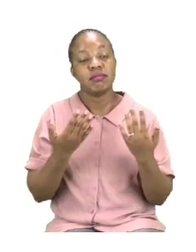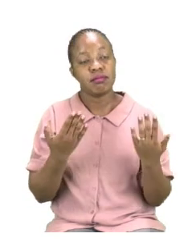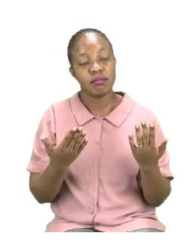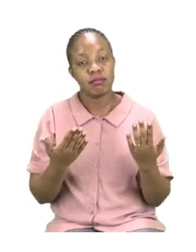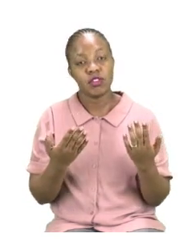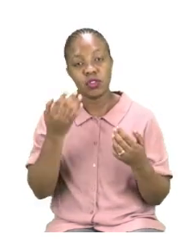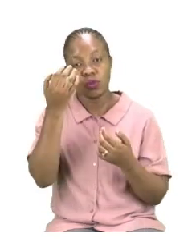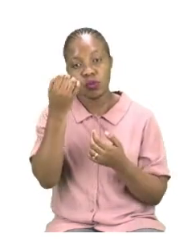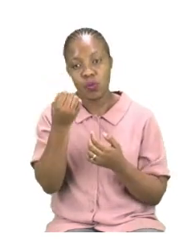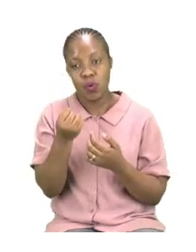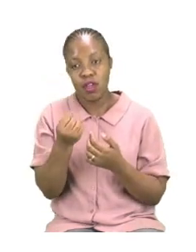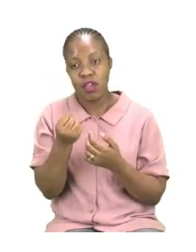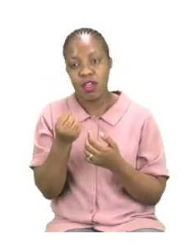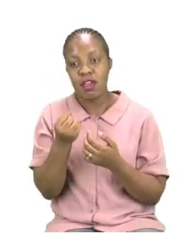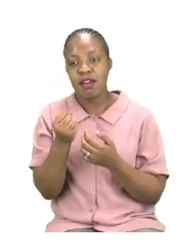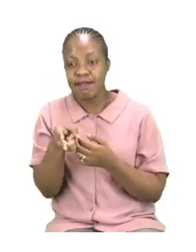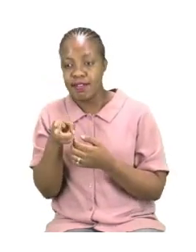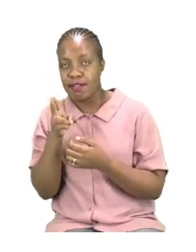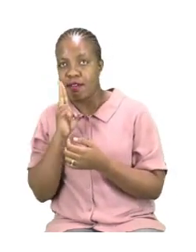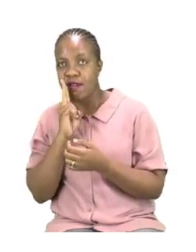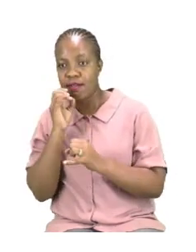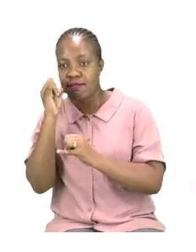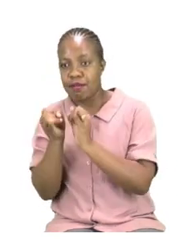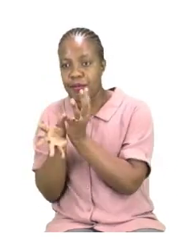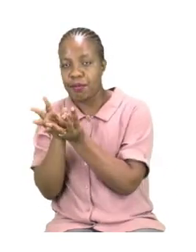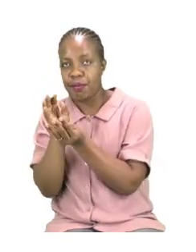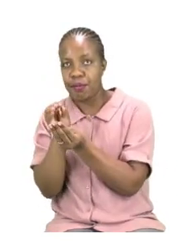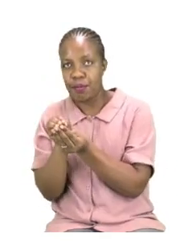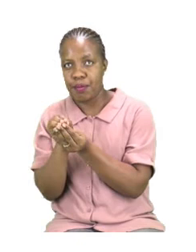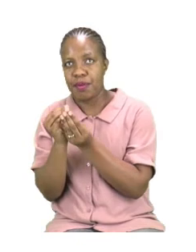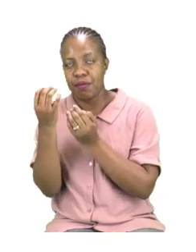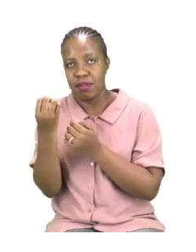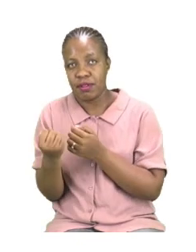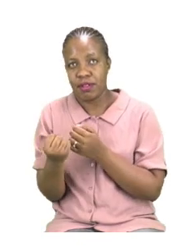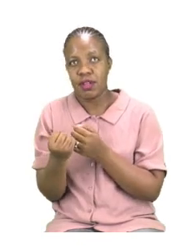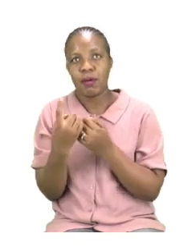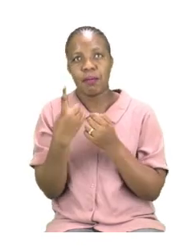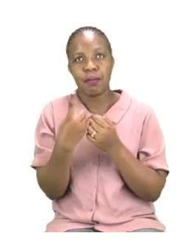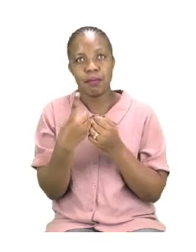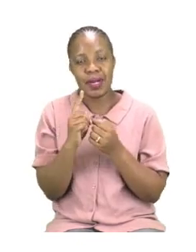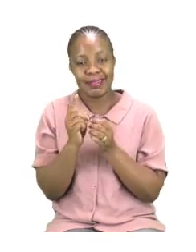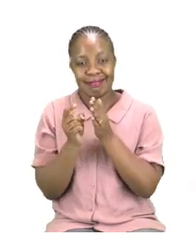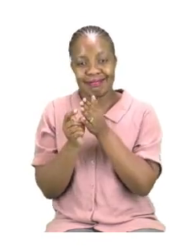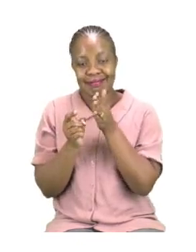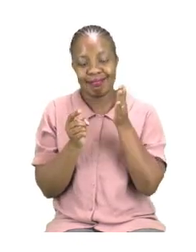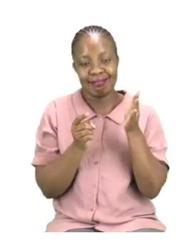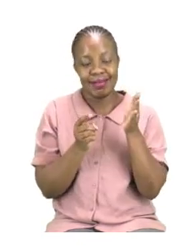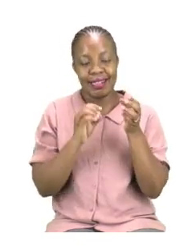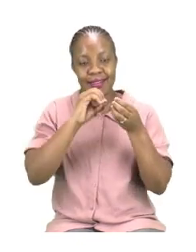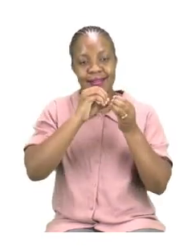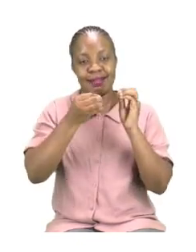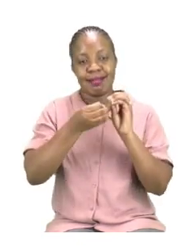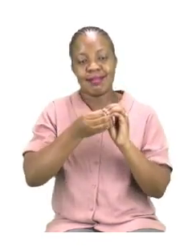is called bridging, and not just any bridging, this is addition. So when we are